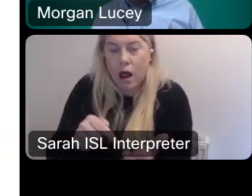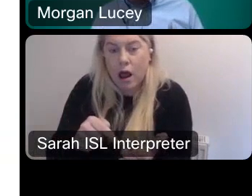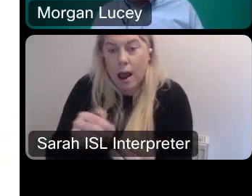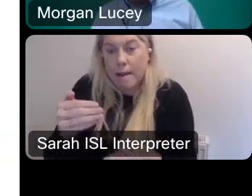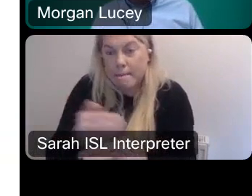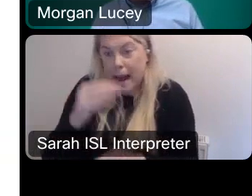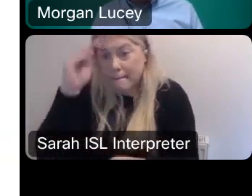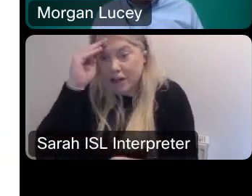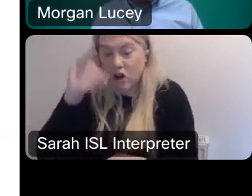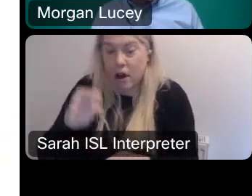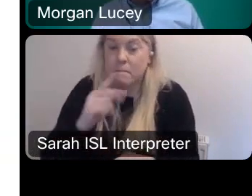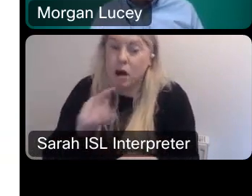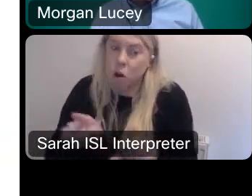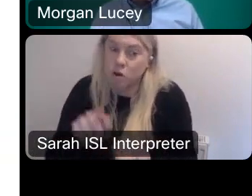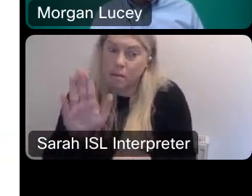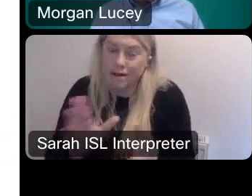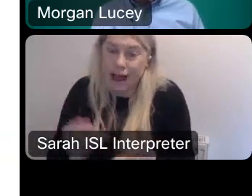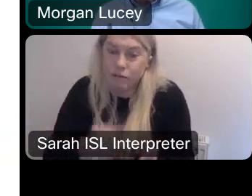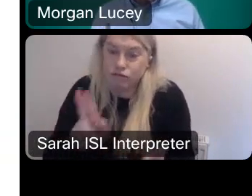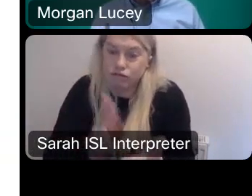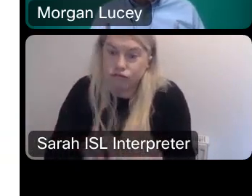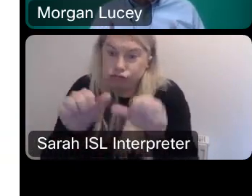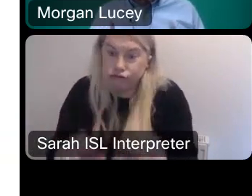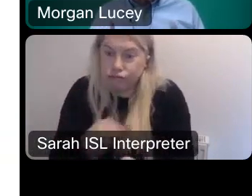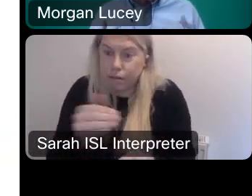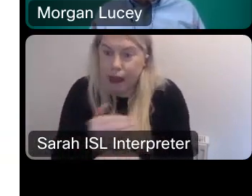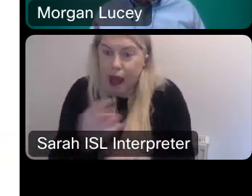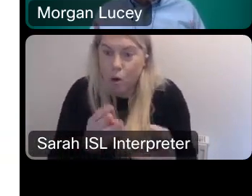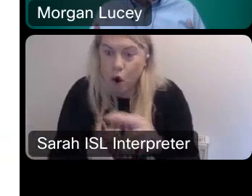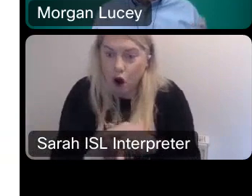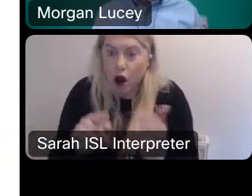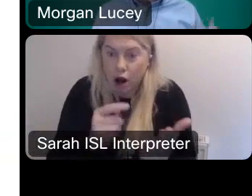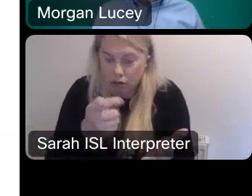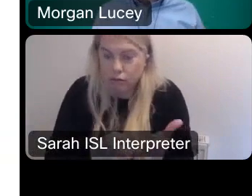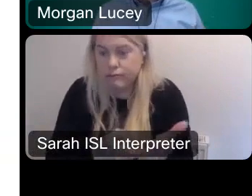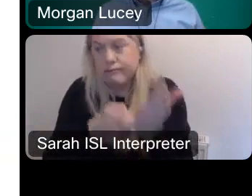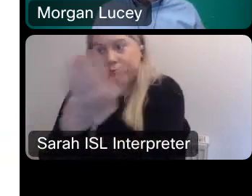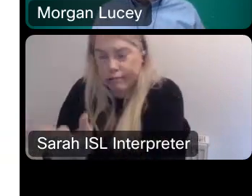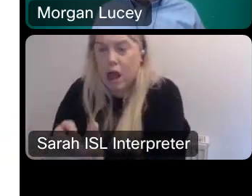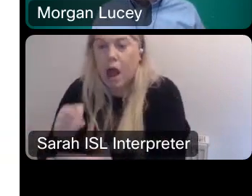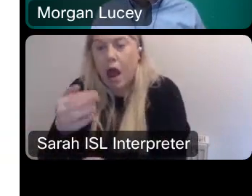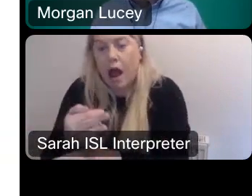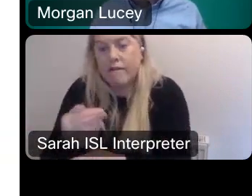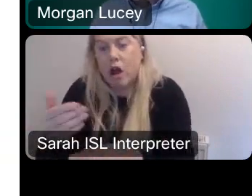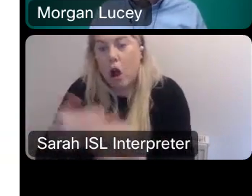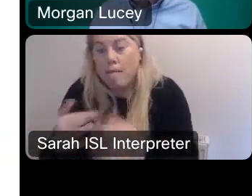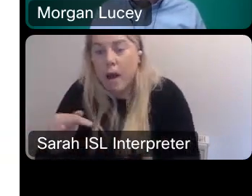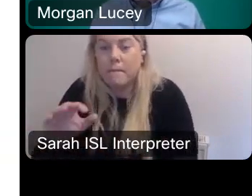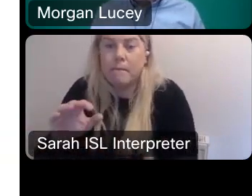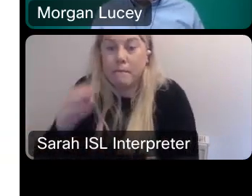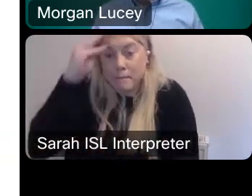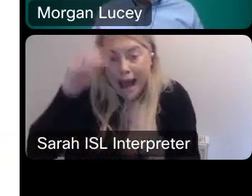from the worker, the employee. And those formal referrals come from occupational health and from managers